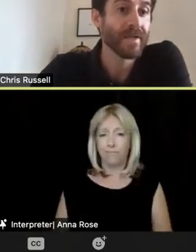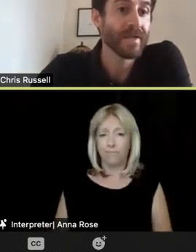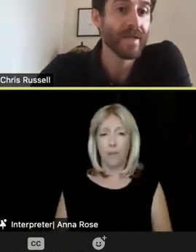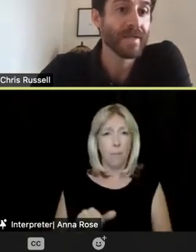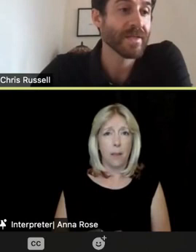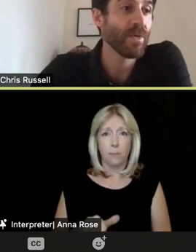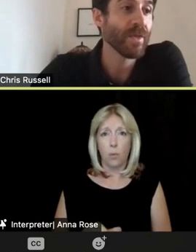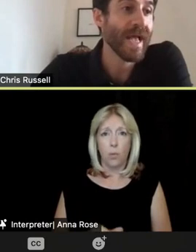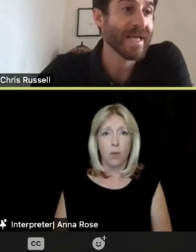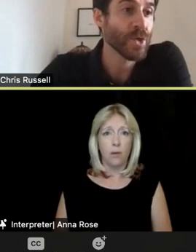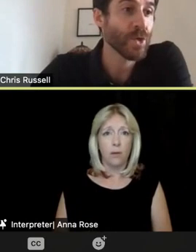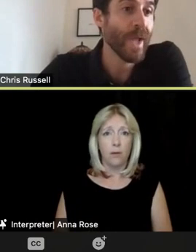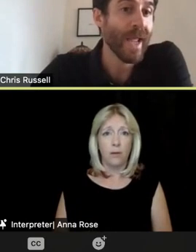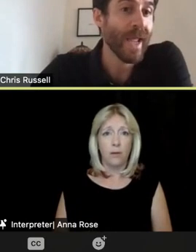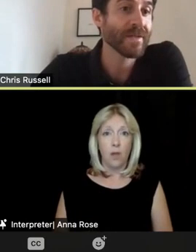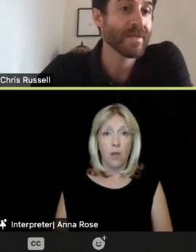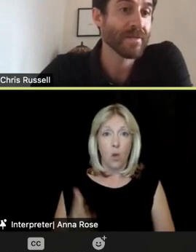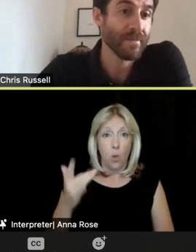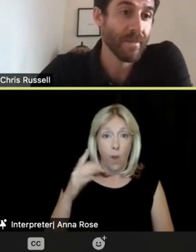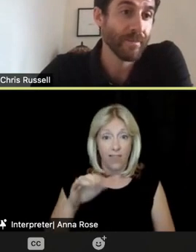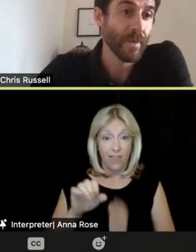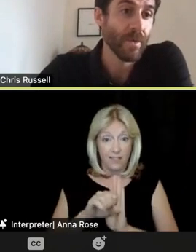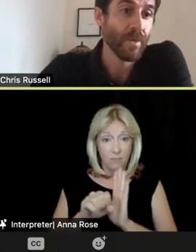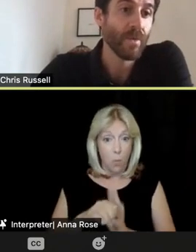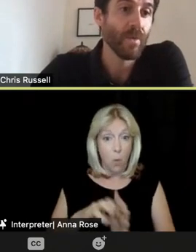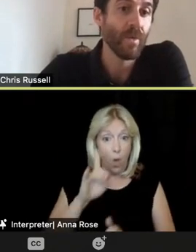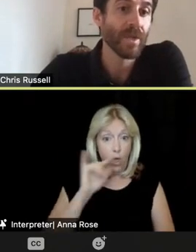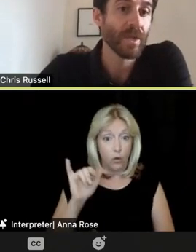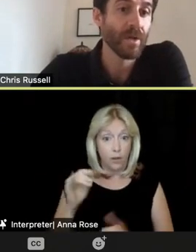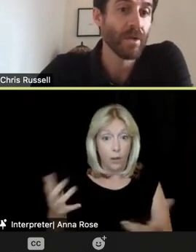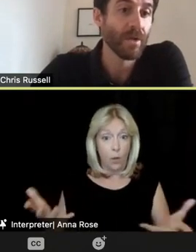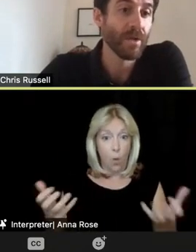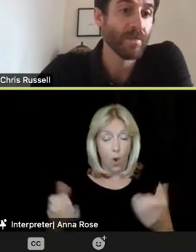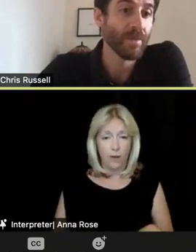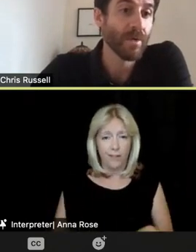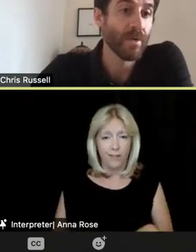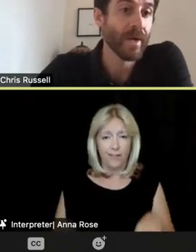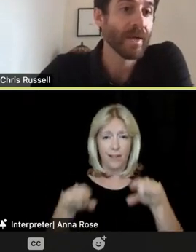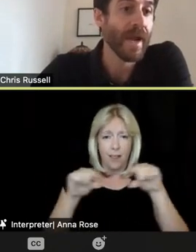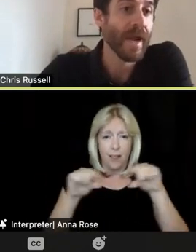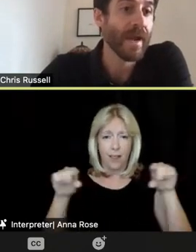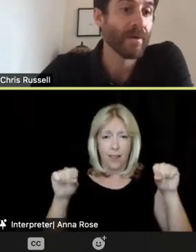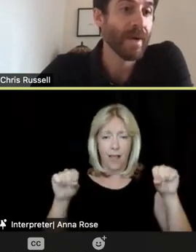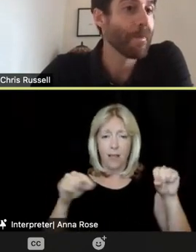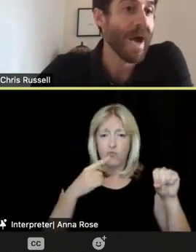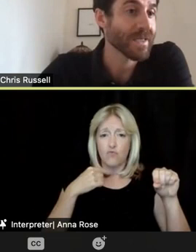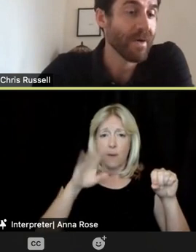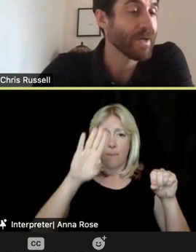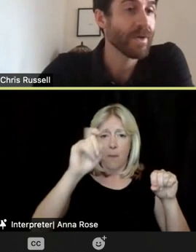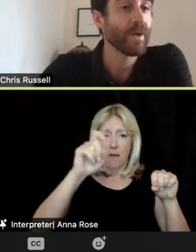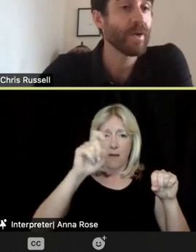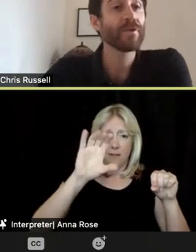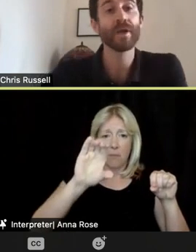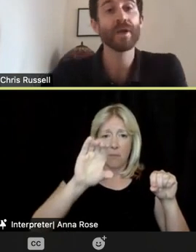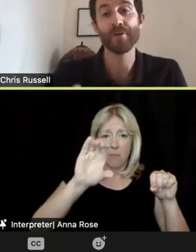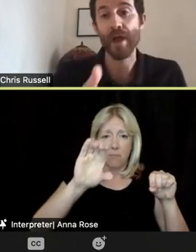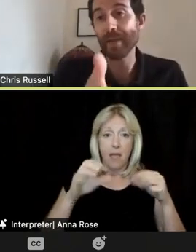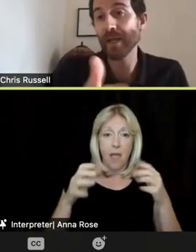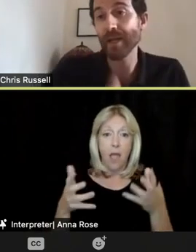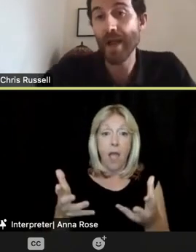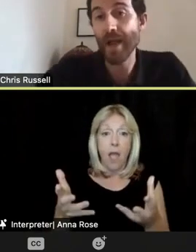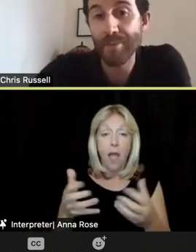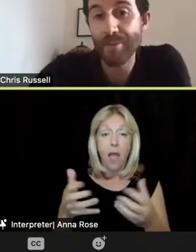It's a symbol that has 2 hands with a little green line and a red box above it. You can't